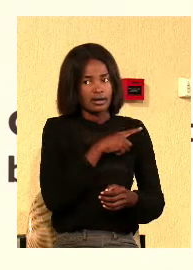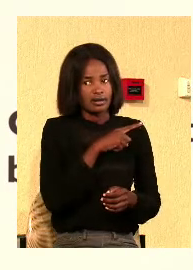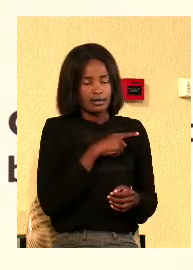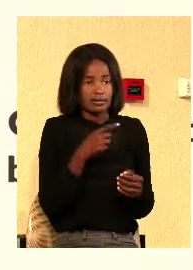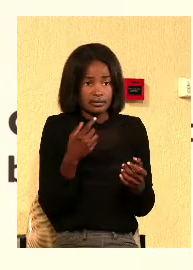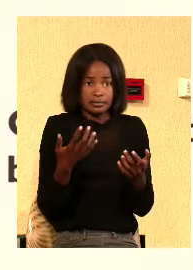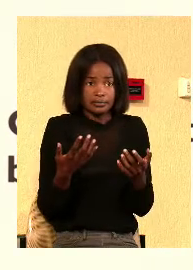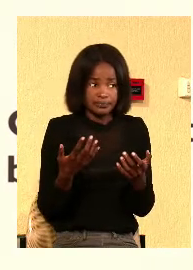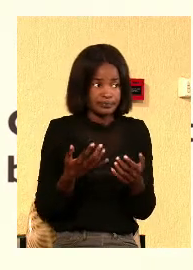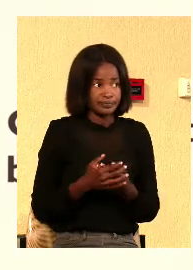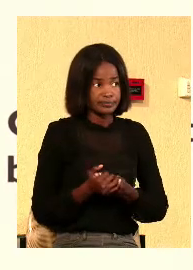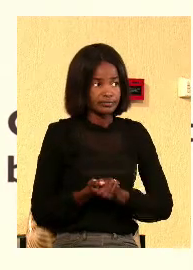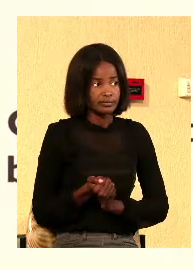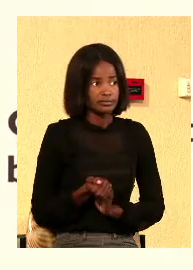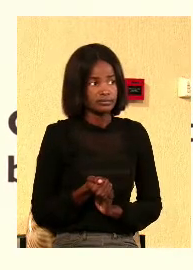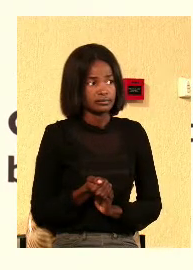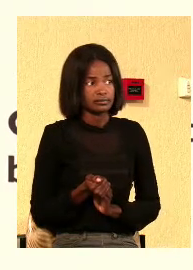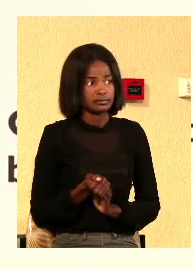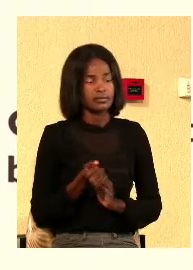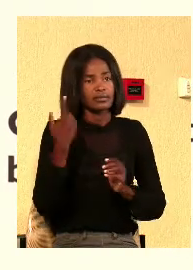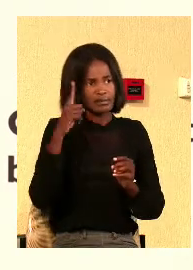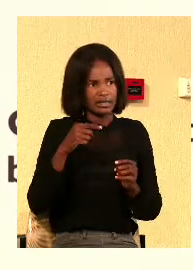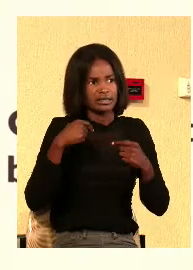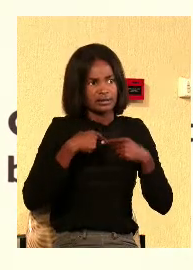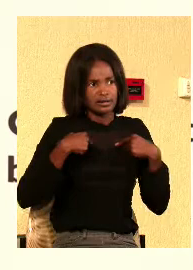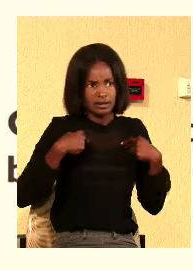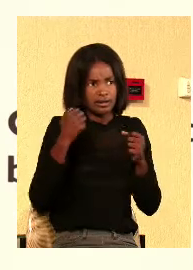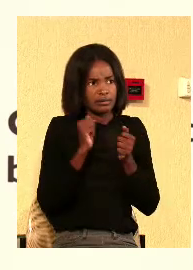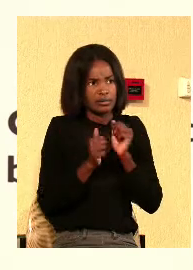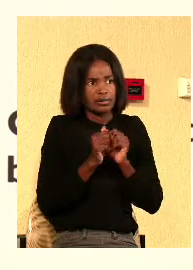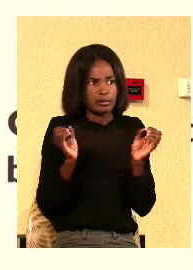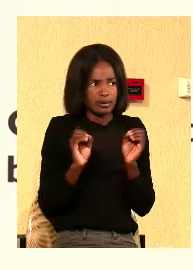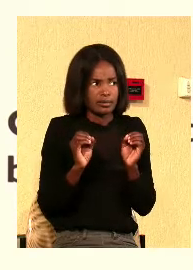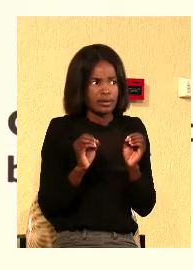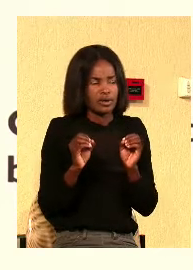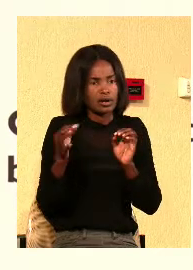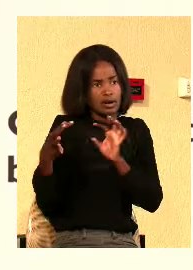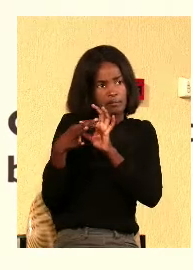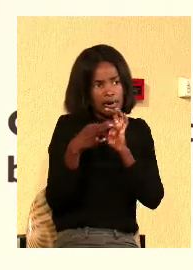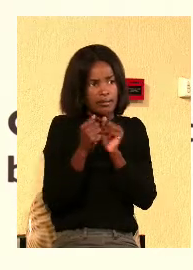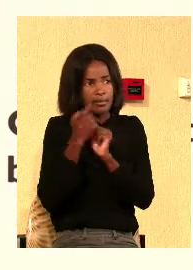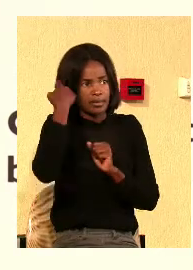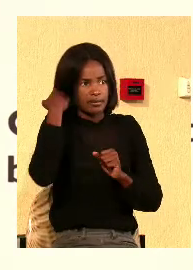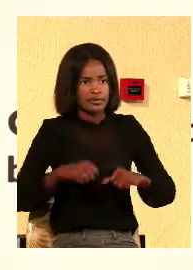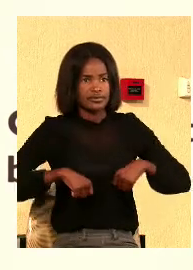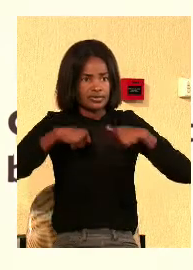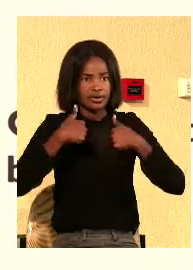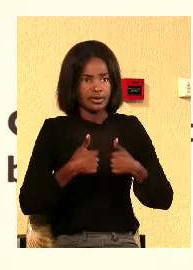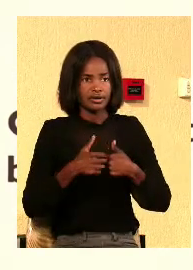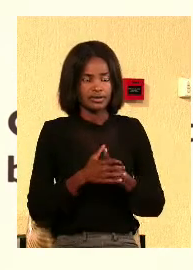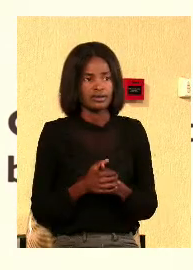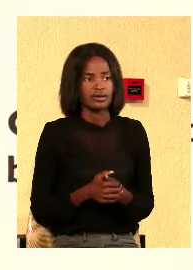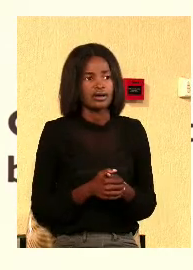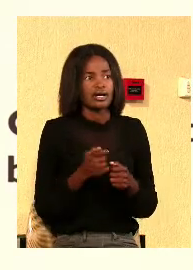there. We are with the ministry. We have the same strategy. We are part of the surveillance